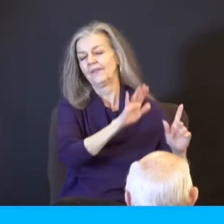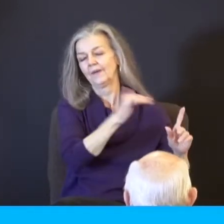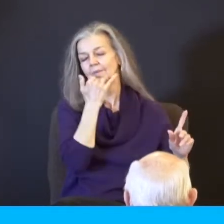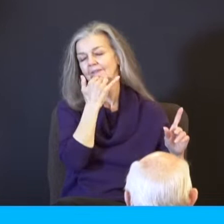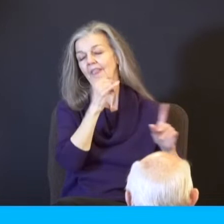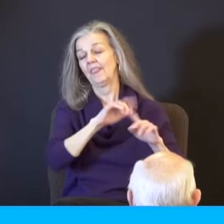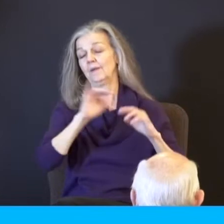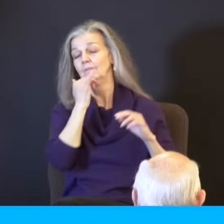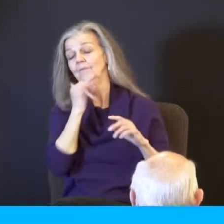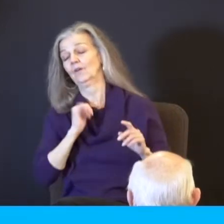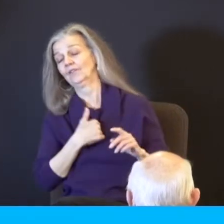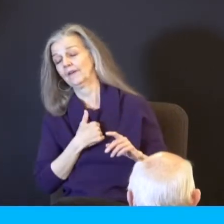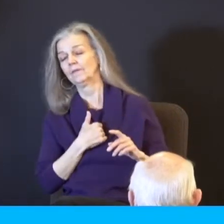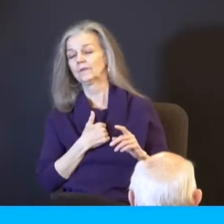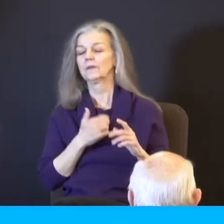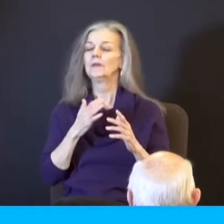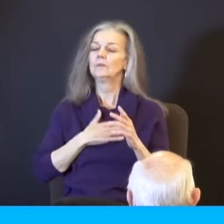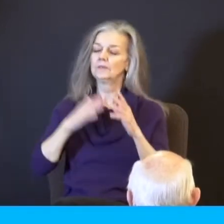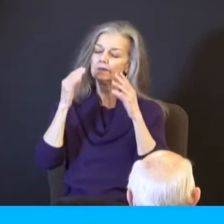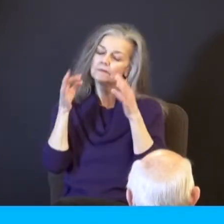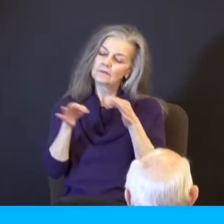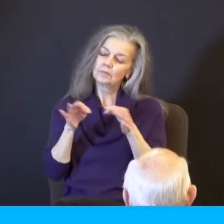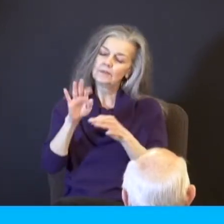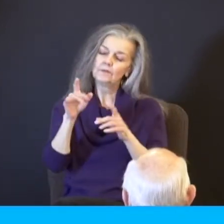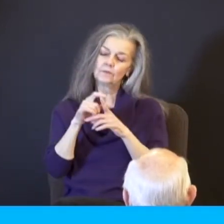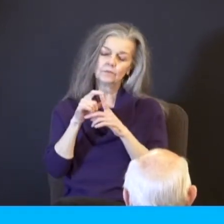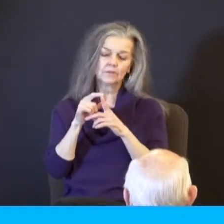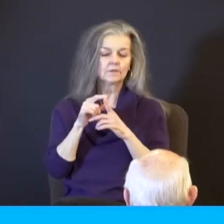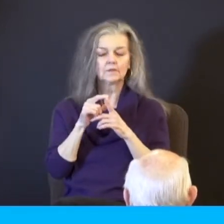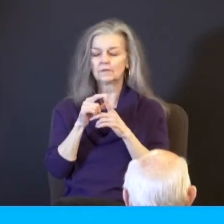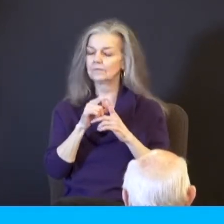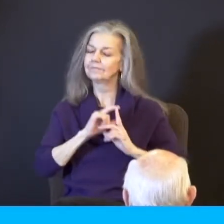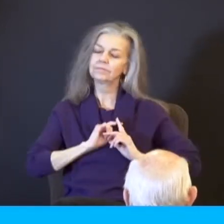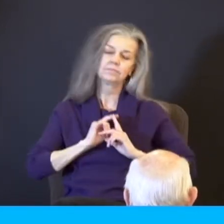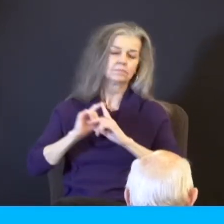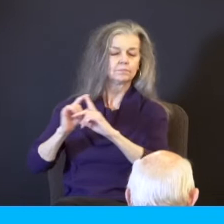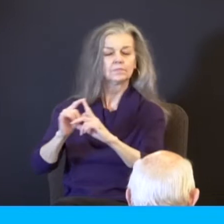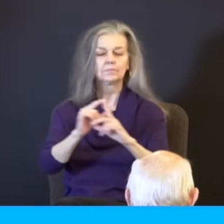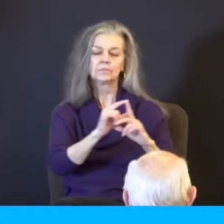ourselves. Please open your word to every heart that's here, every heart that's listening.